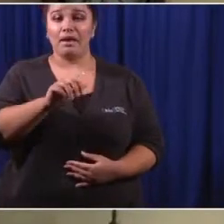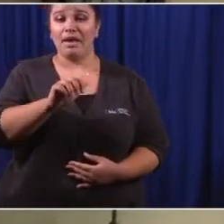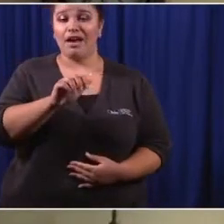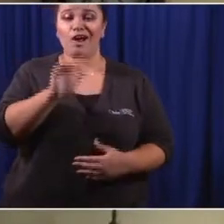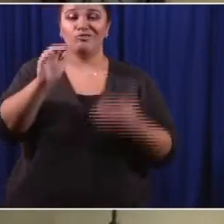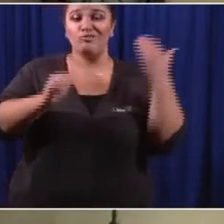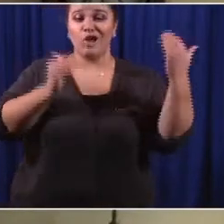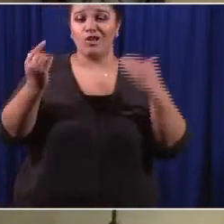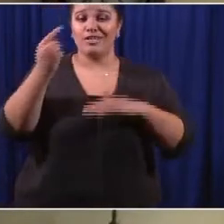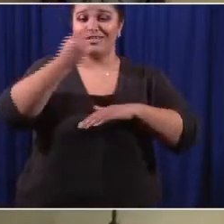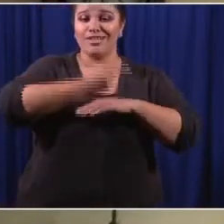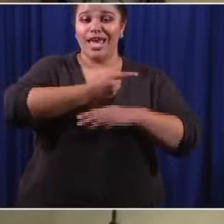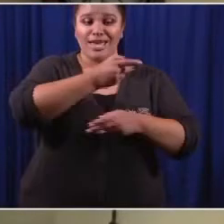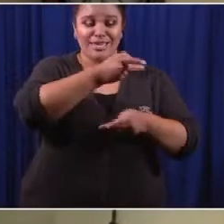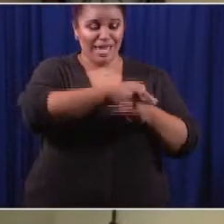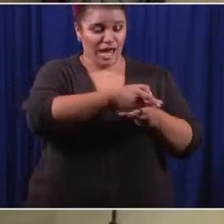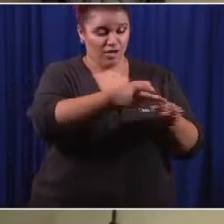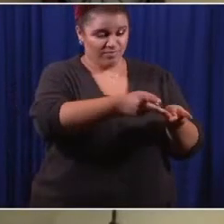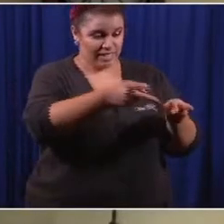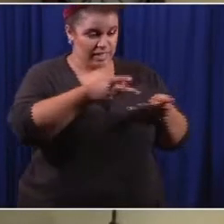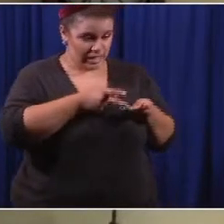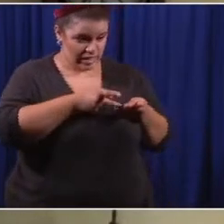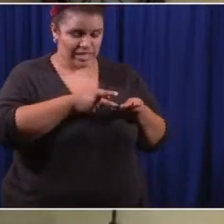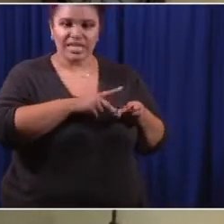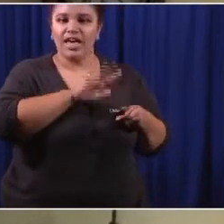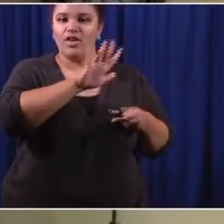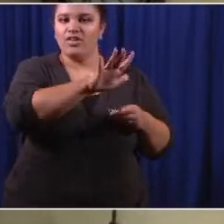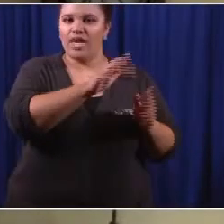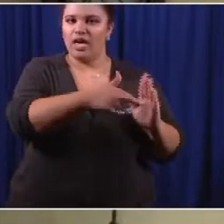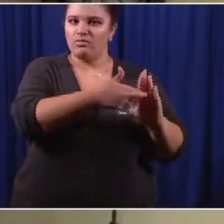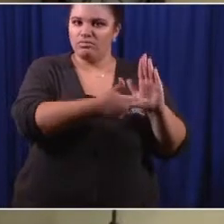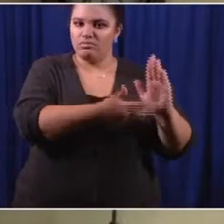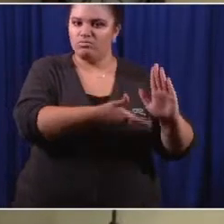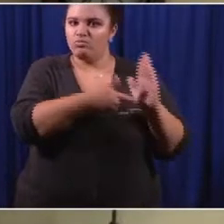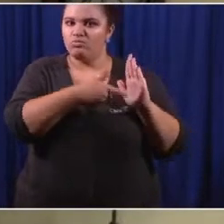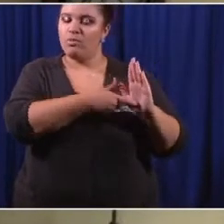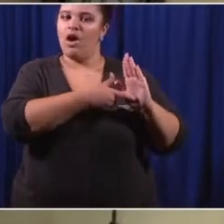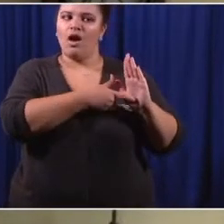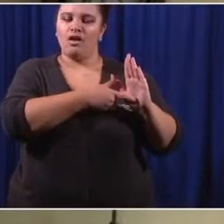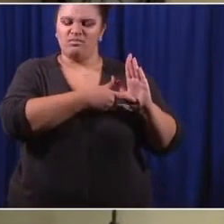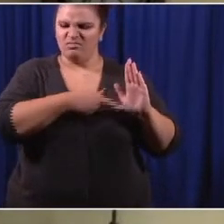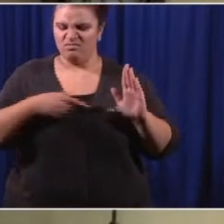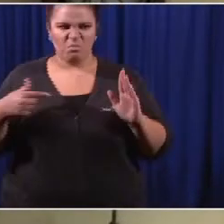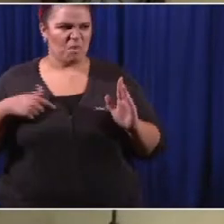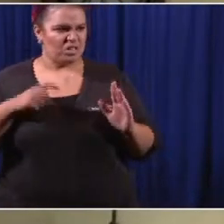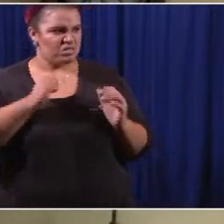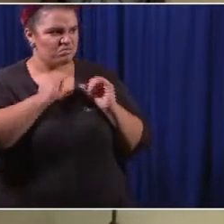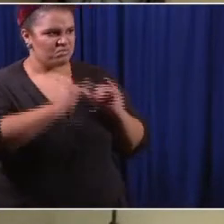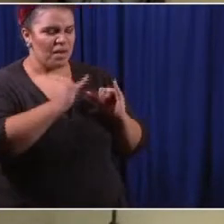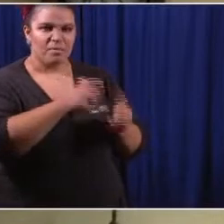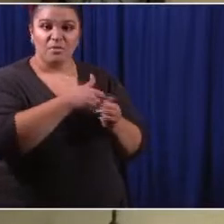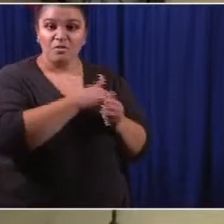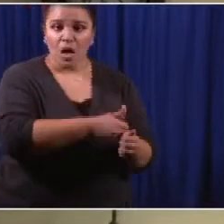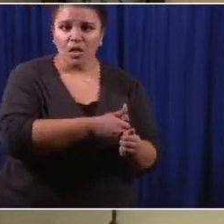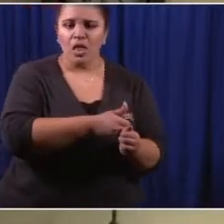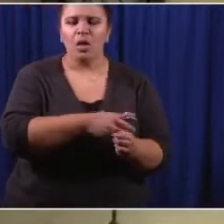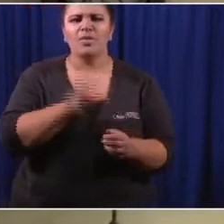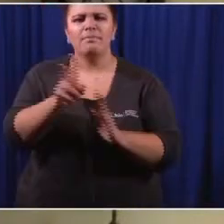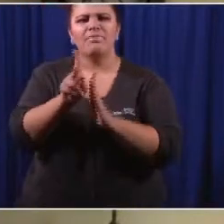to do COVID testing for all participants and employees. Would you be able to clarify that policy a little bit? Yeah, we'll